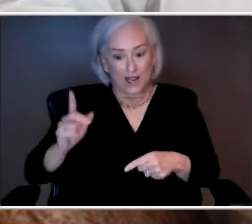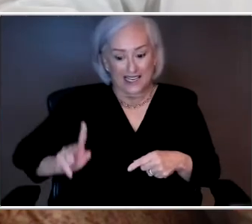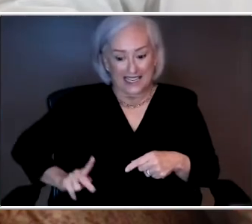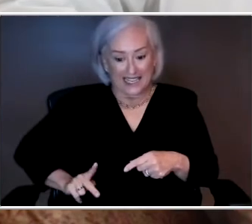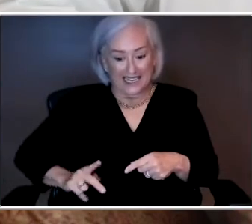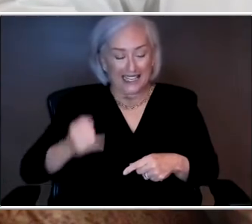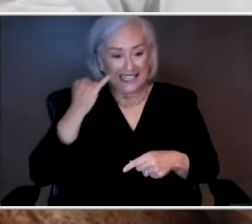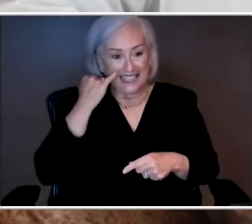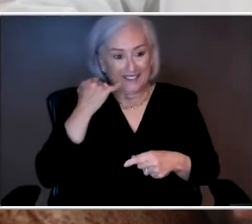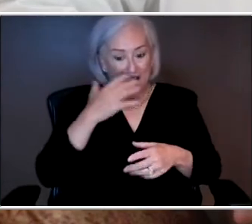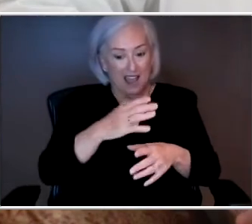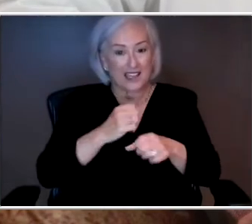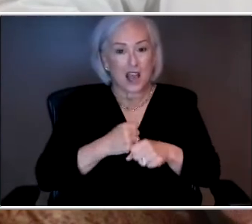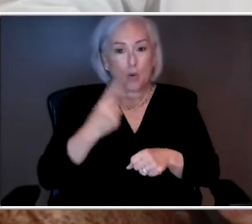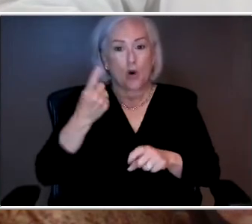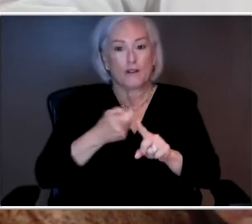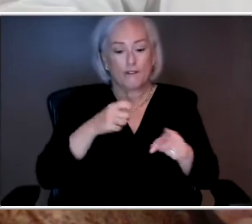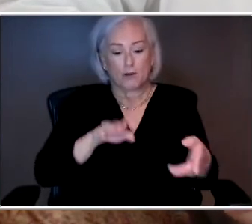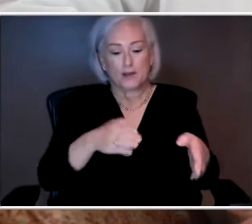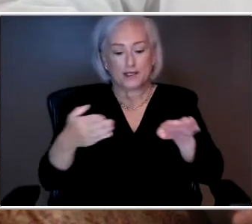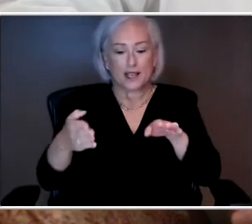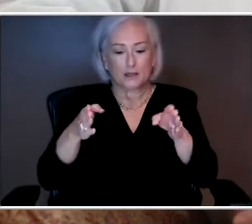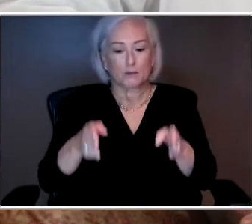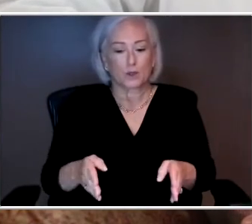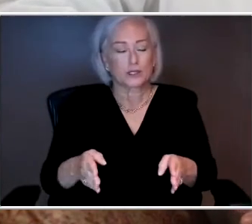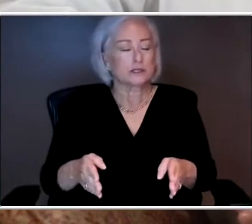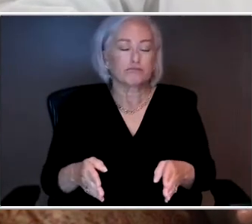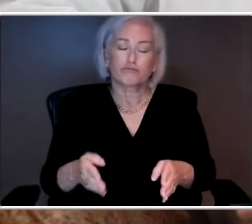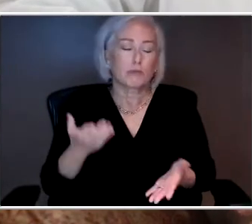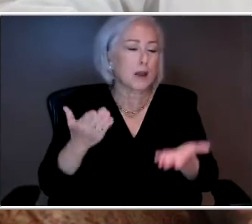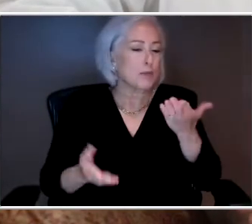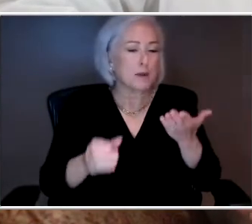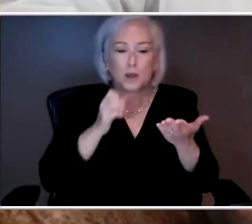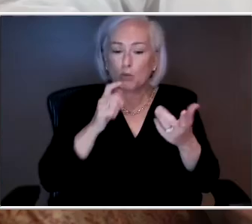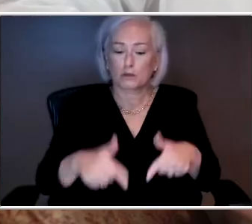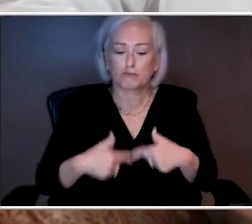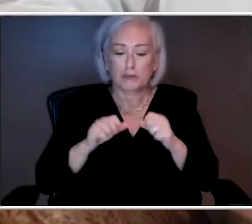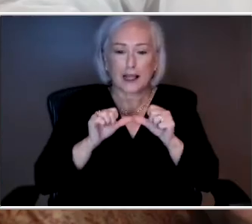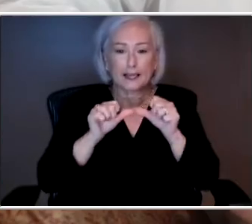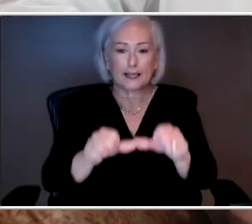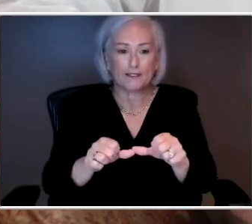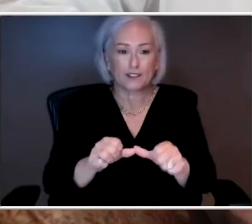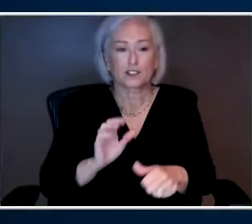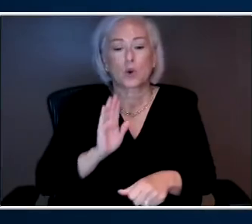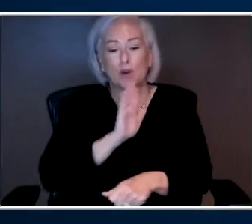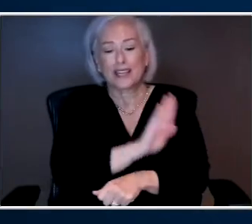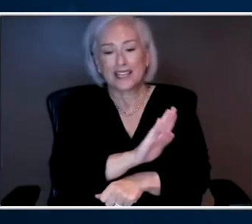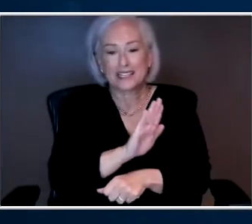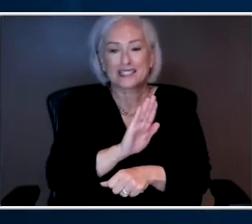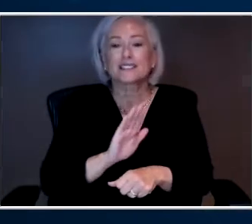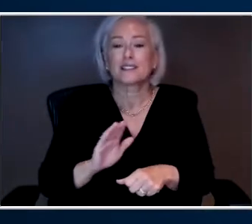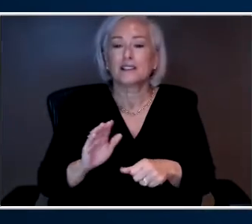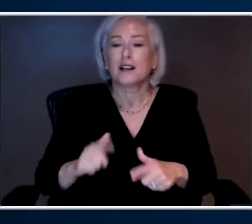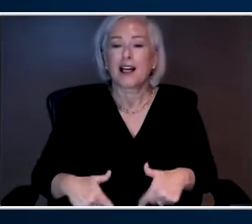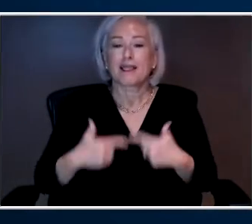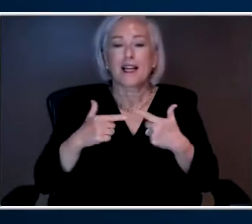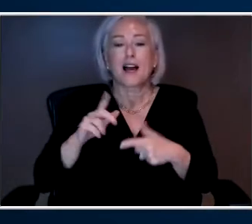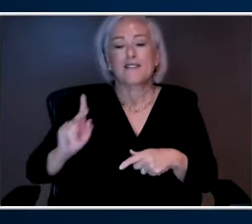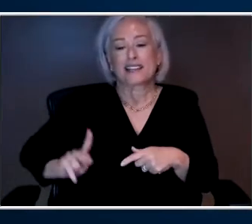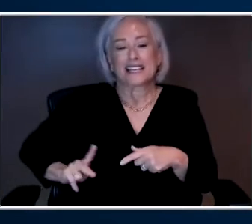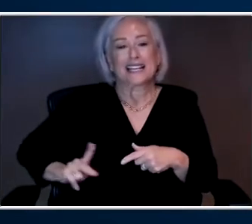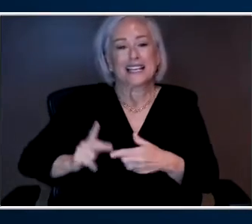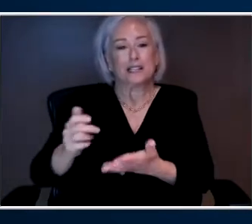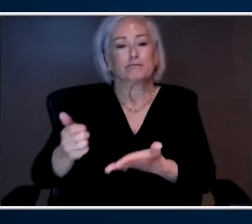sick, it probably wouldn't have made it. So Grant's live kidney paid off. It sure did. Just